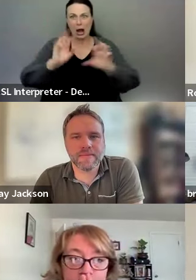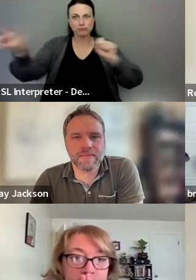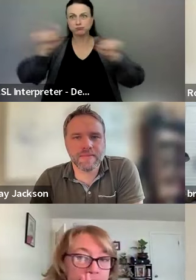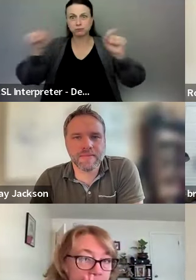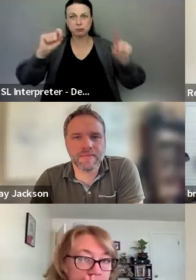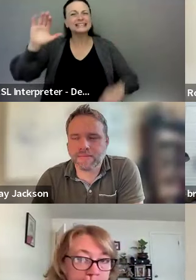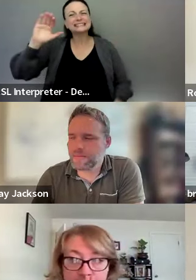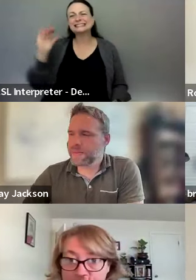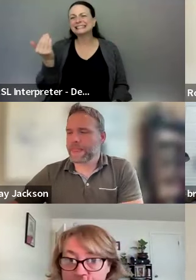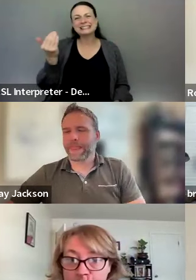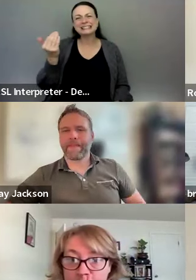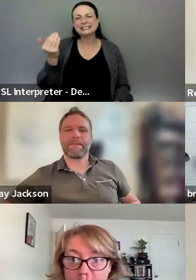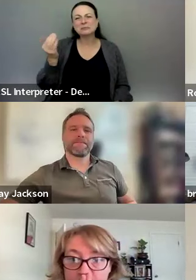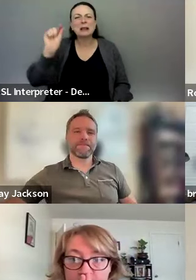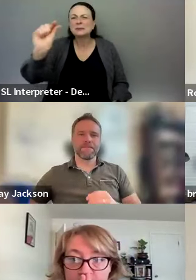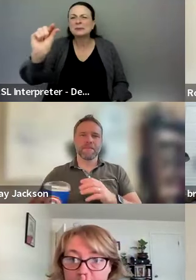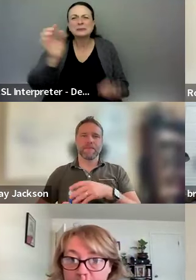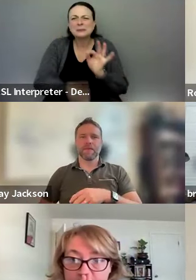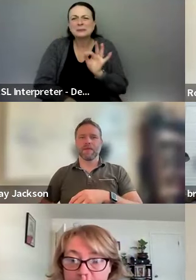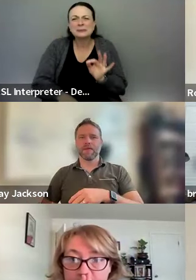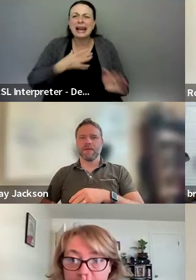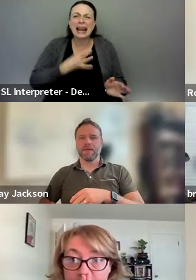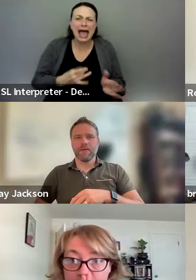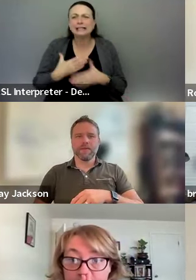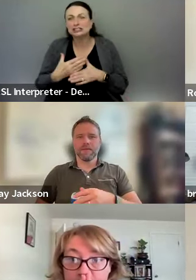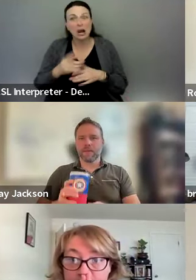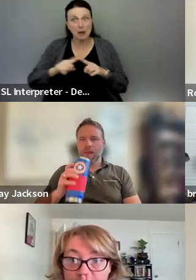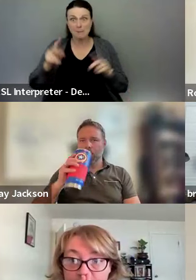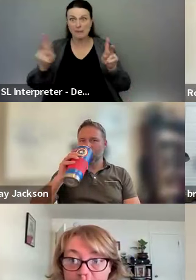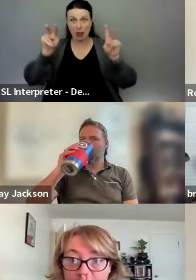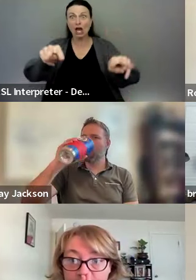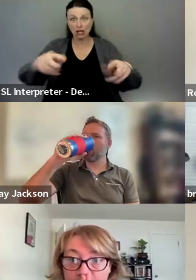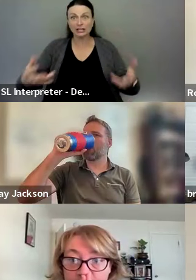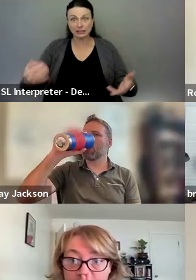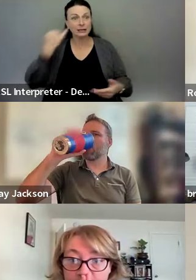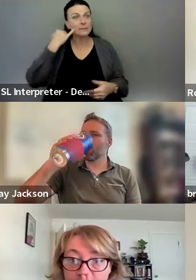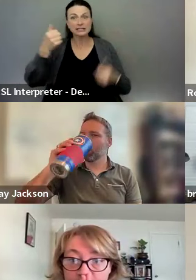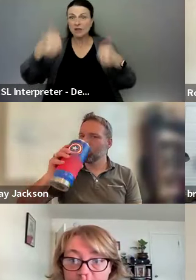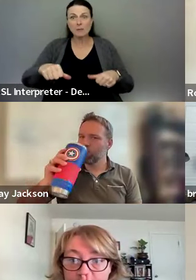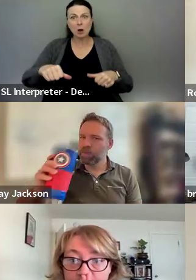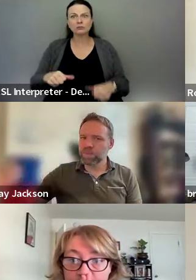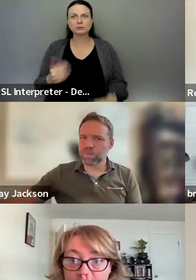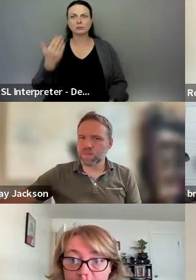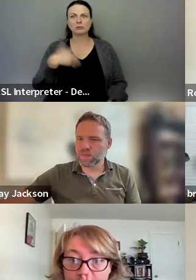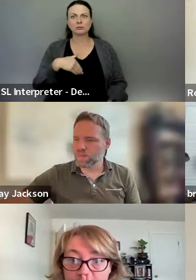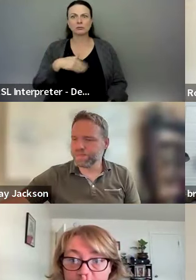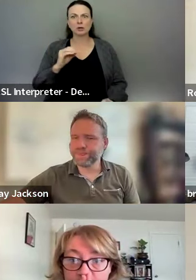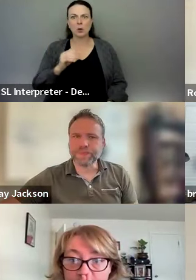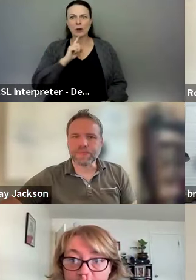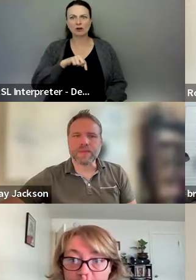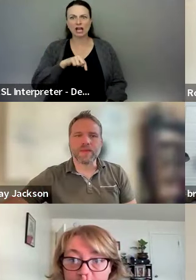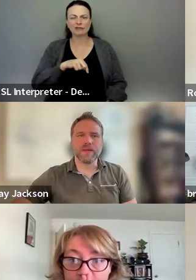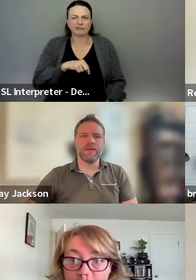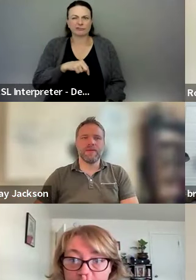so like a little detail, liking or sharing, but people do look at that, right? Because if there is a post where no one is reacting, they